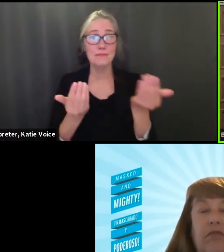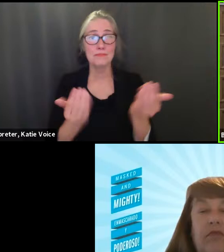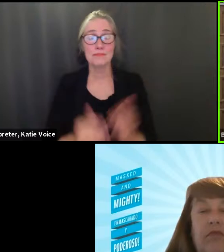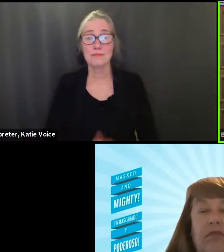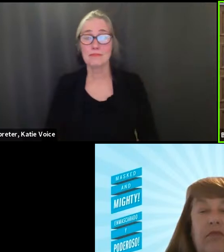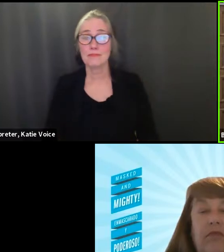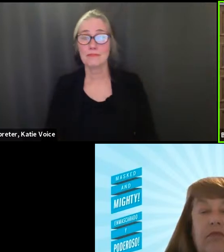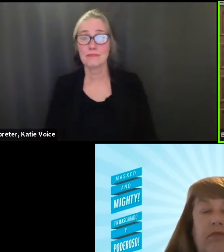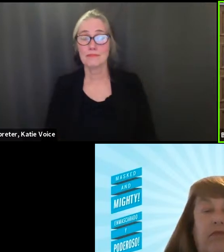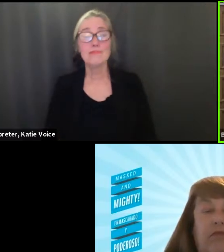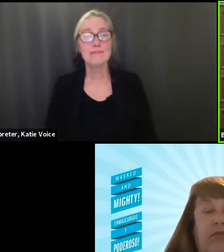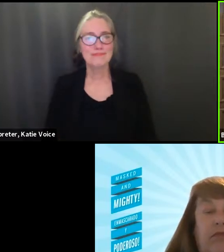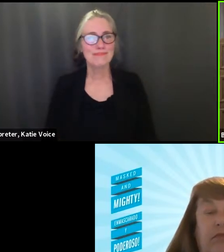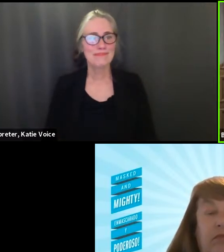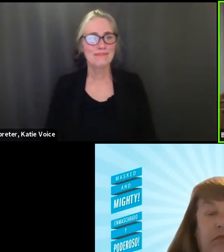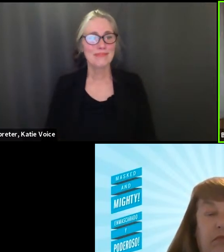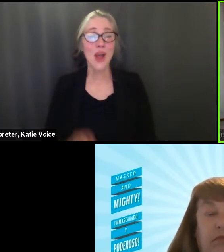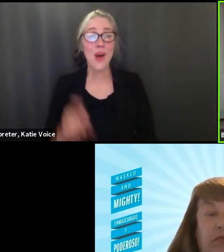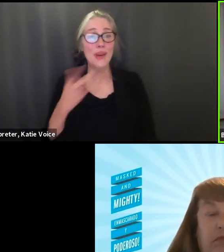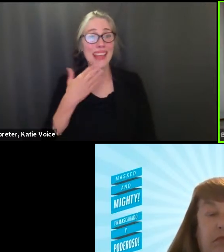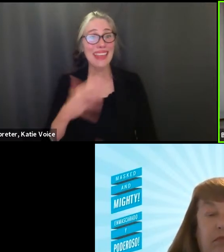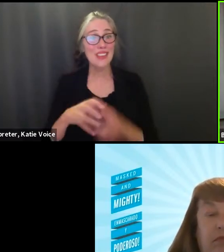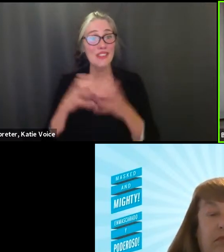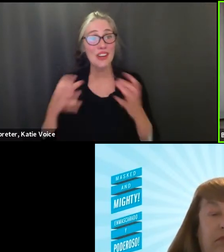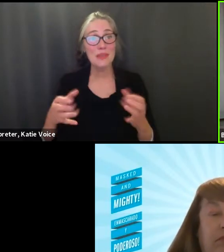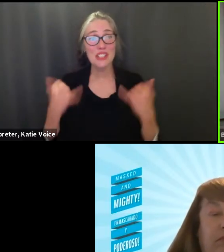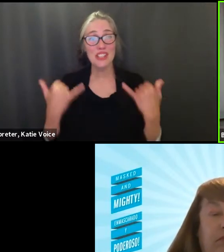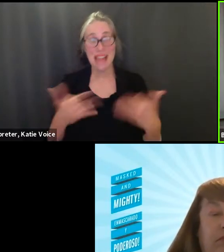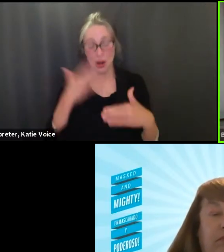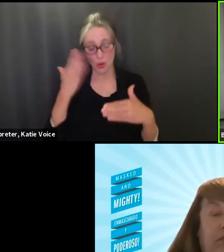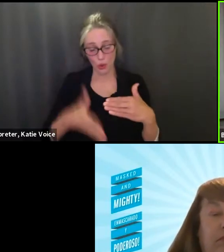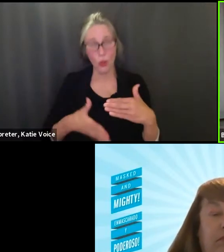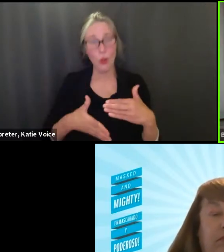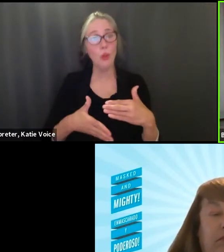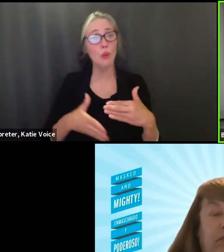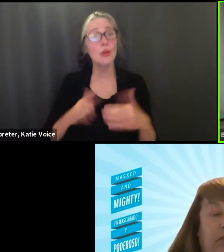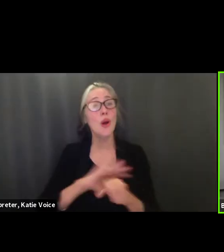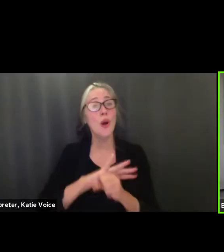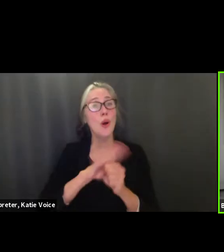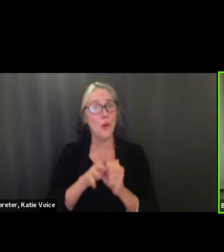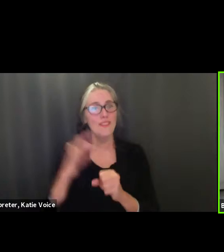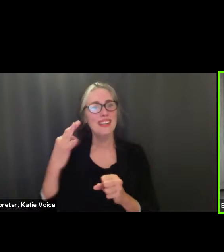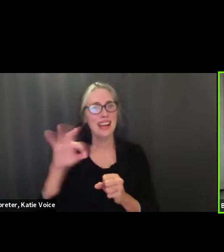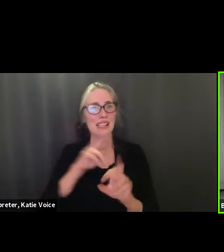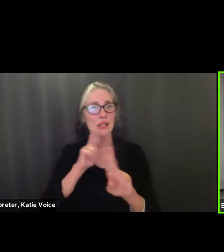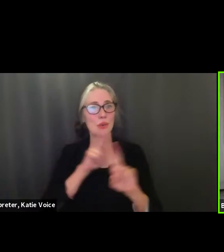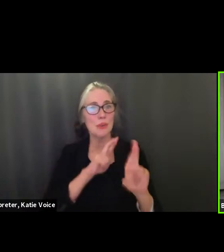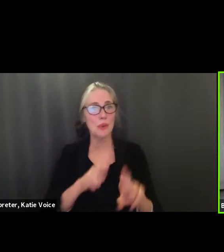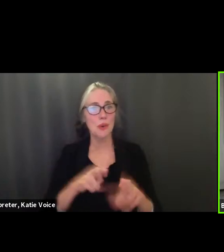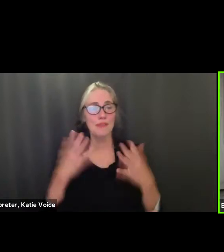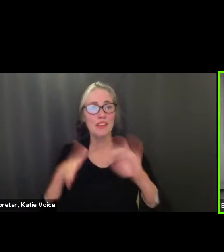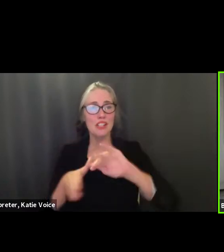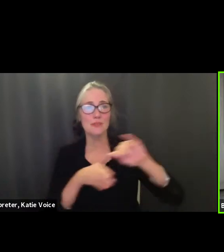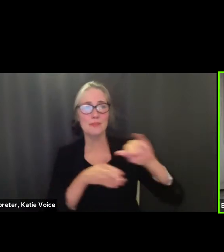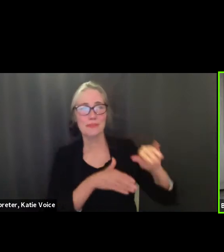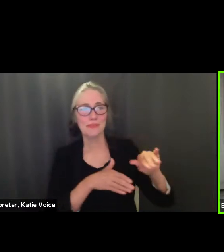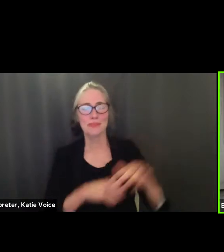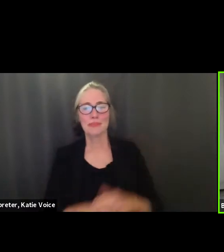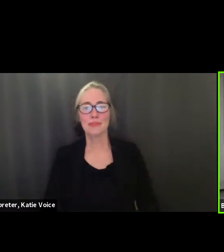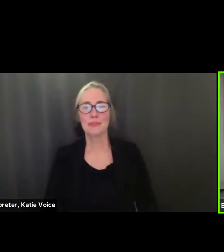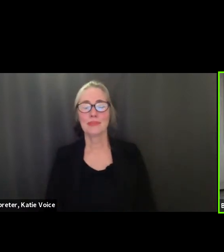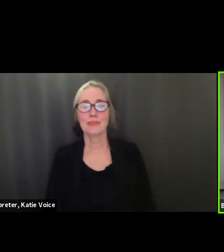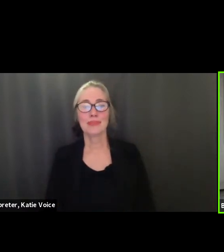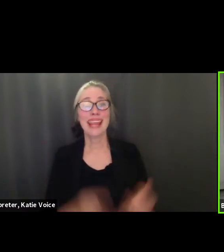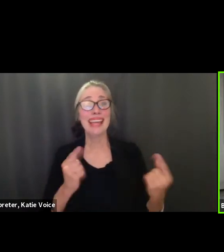Well, thank you very much. Then this concludes the COVID-19 report section, and we will return to